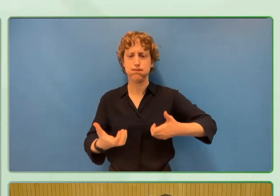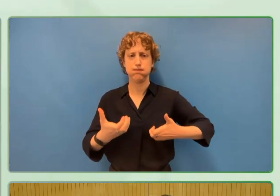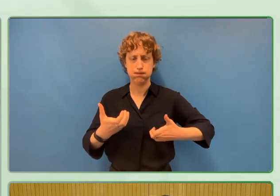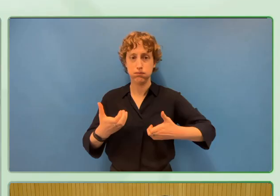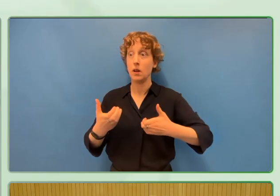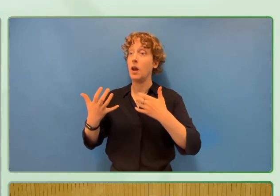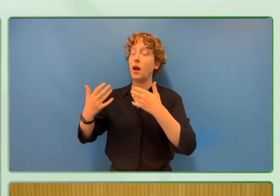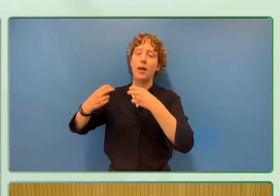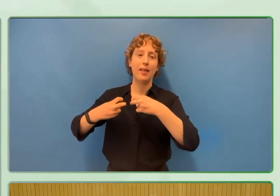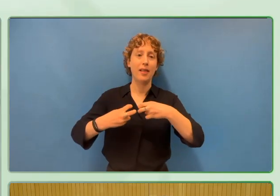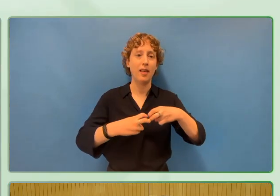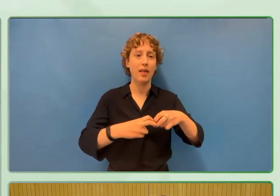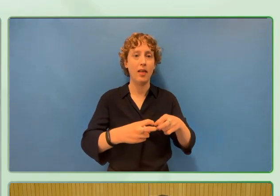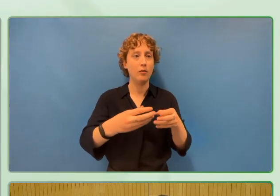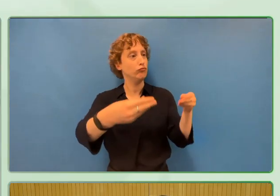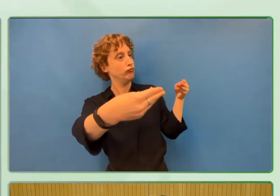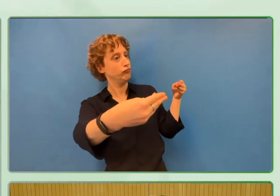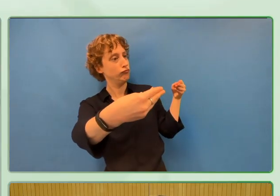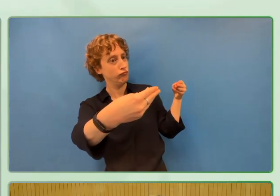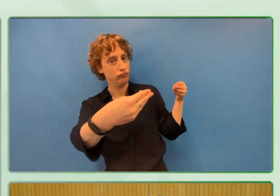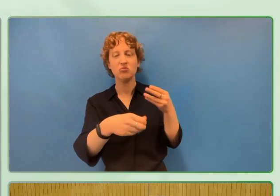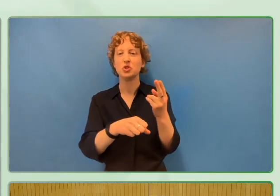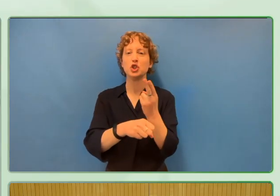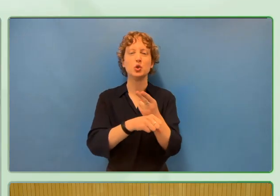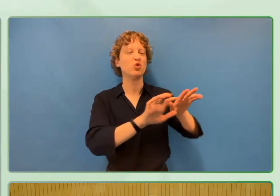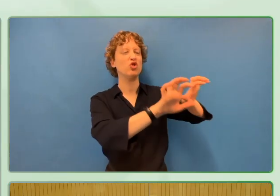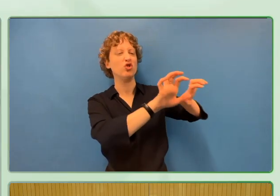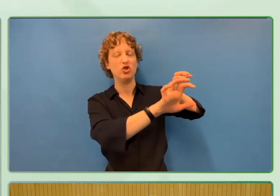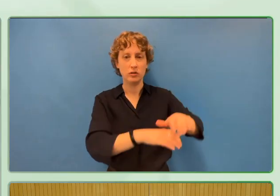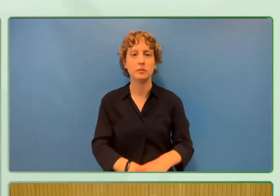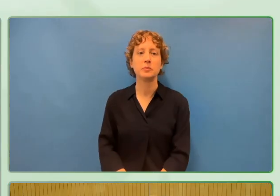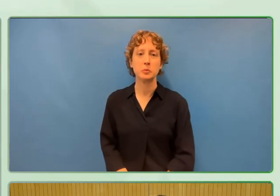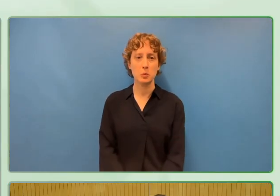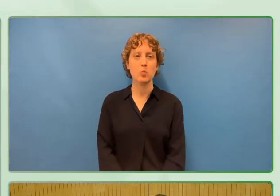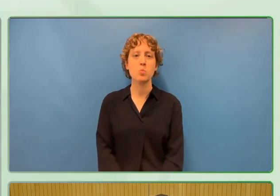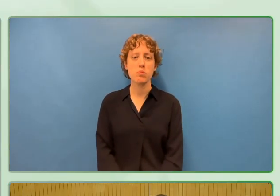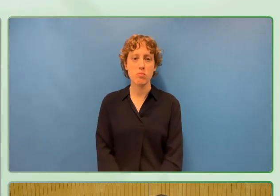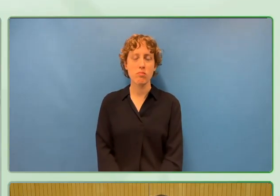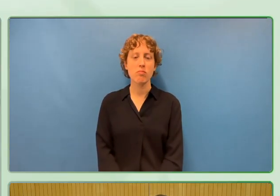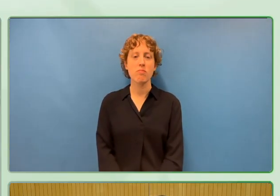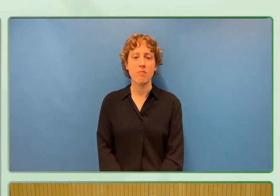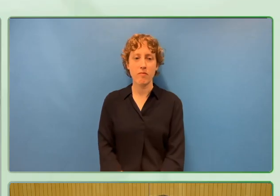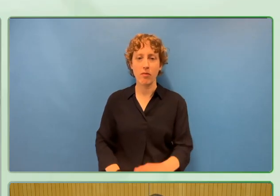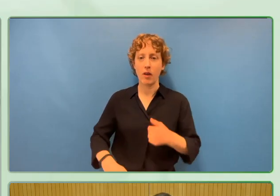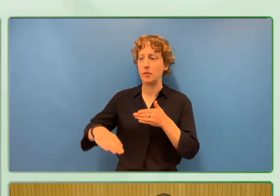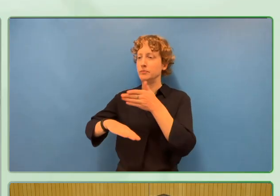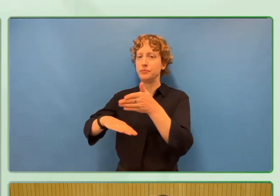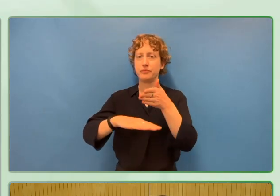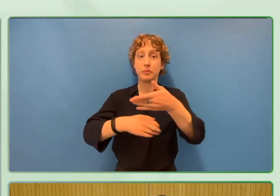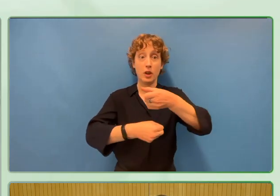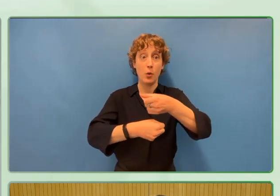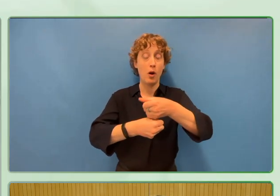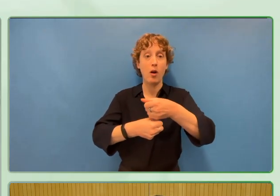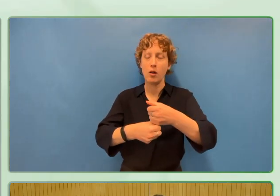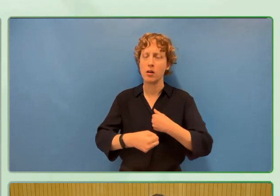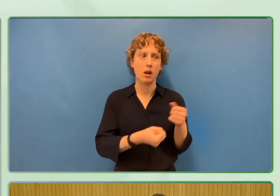really tough use. And when I'm visiting our units, I always use this tablet because I want to show it and I want to punch my